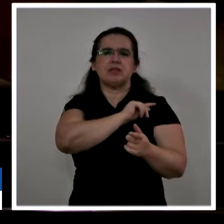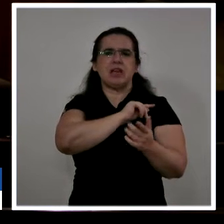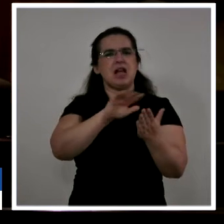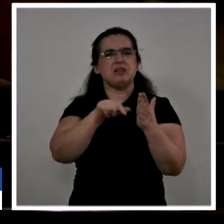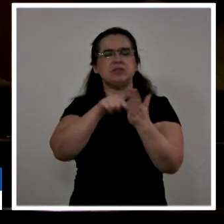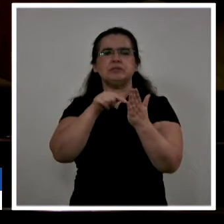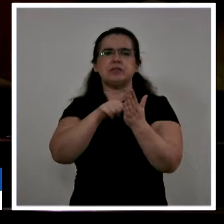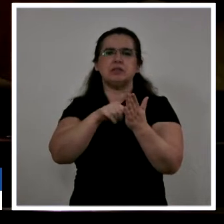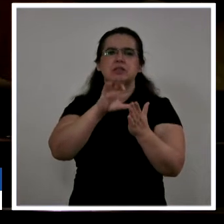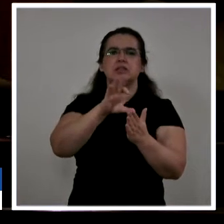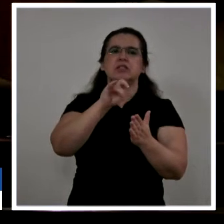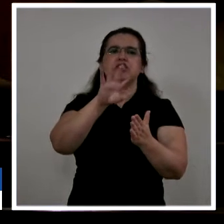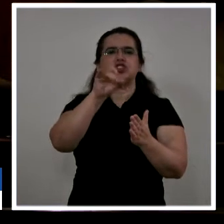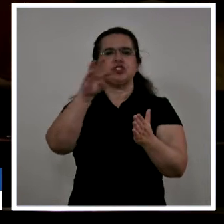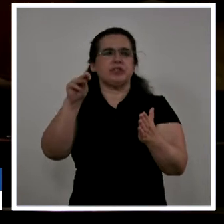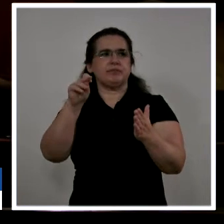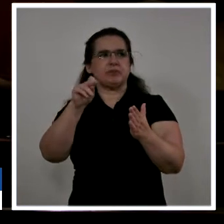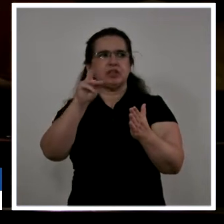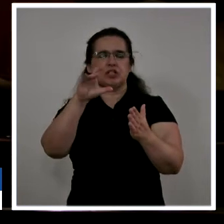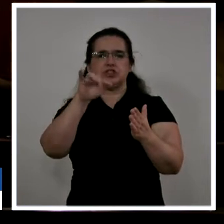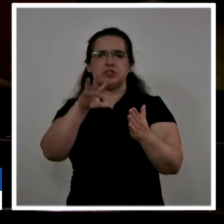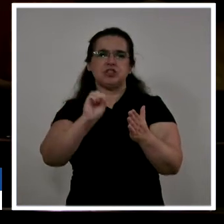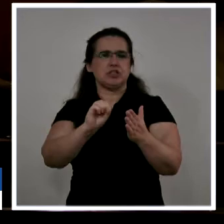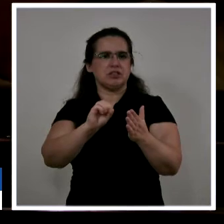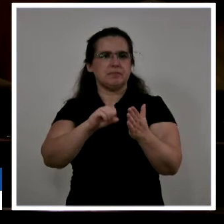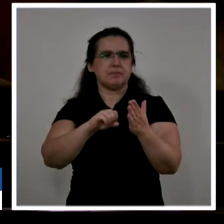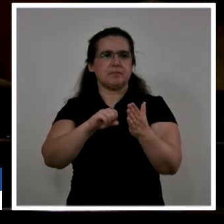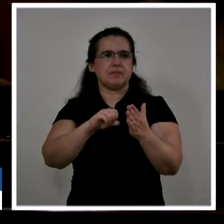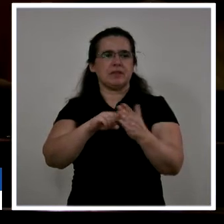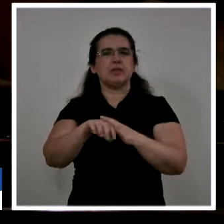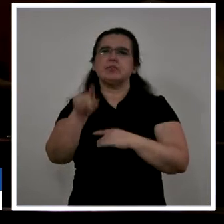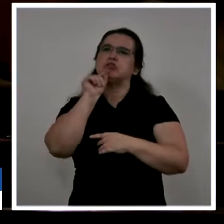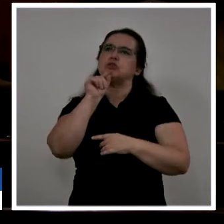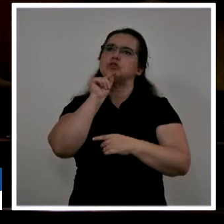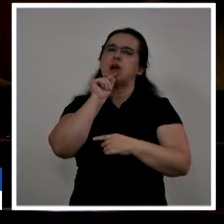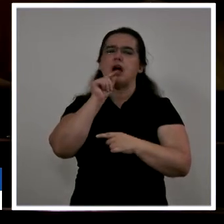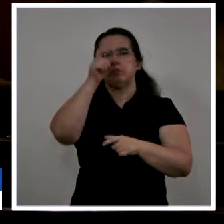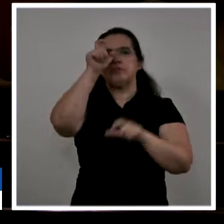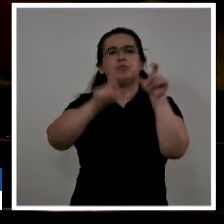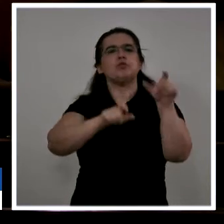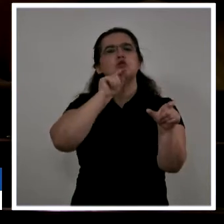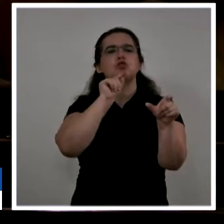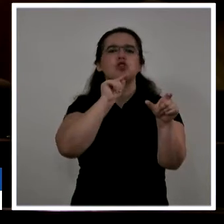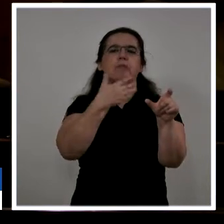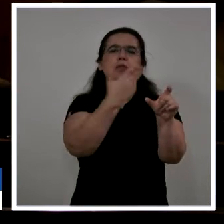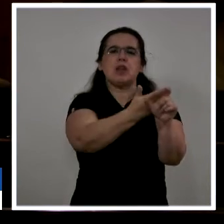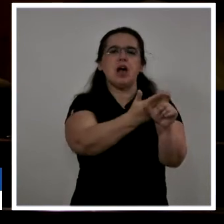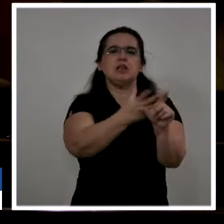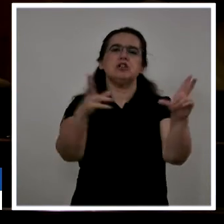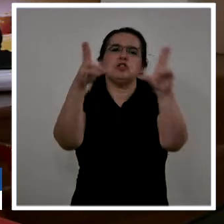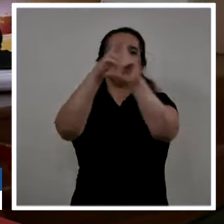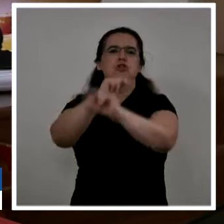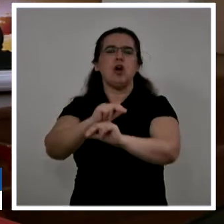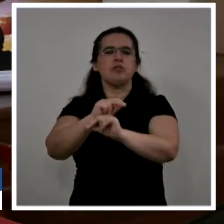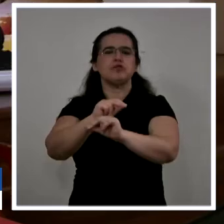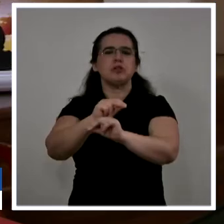Dawkins. Christopher Hitchens. The so-called new atheists. Os chamados novos ateus. And in this book, what he did was, e o que